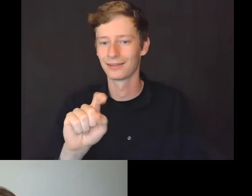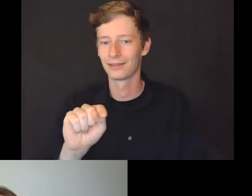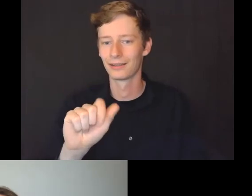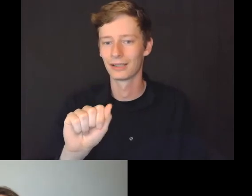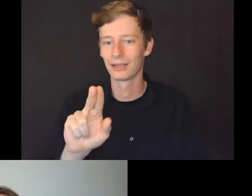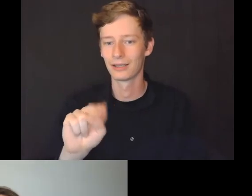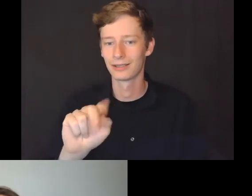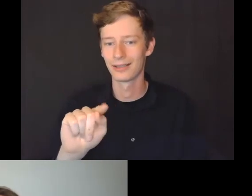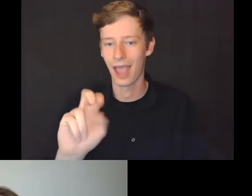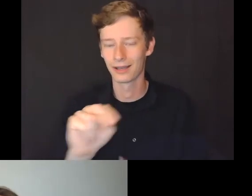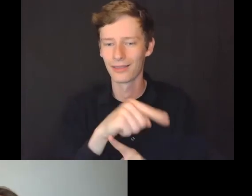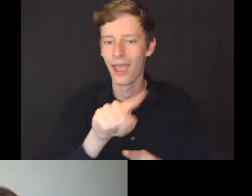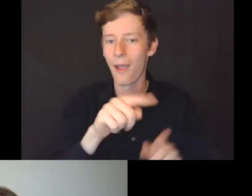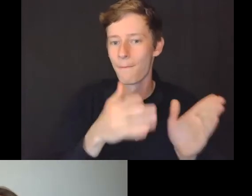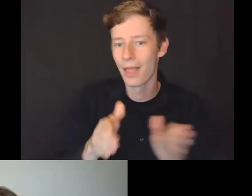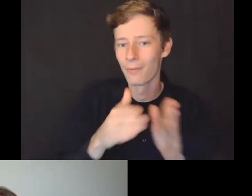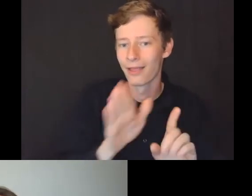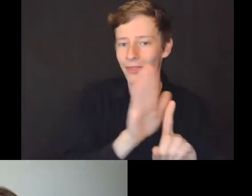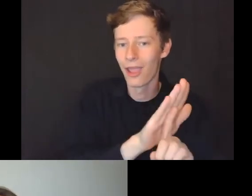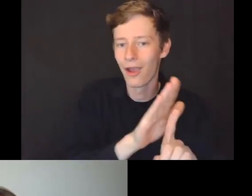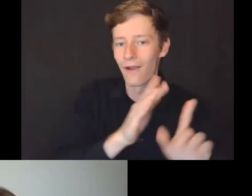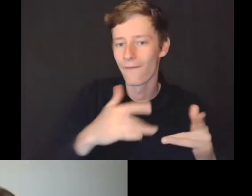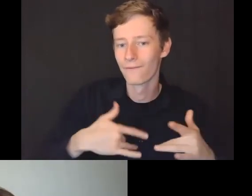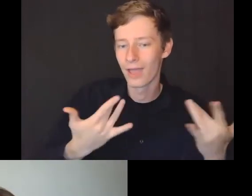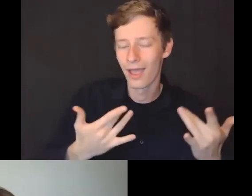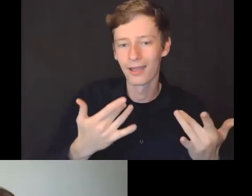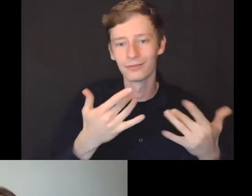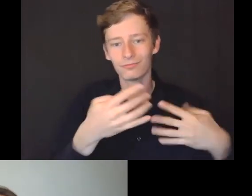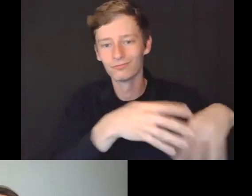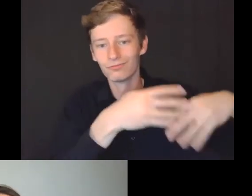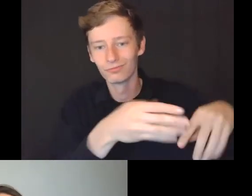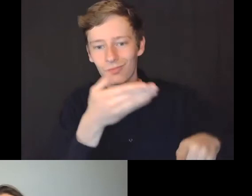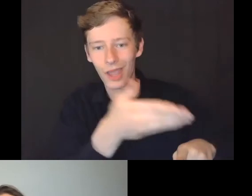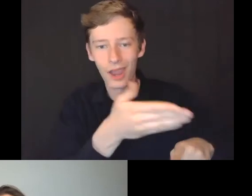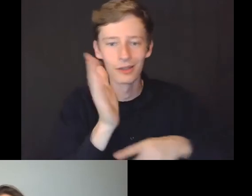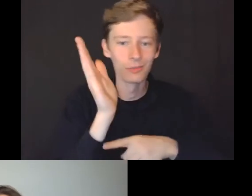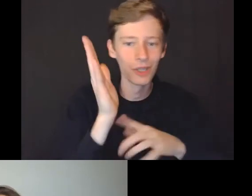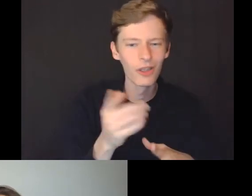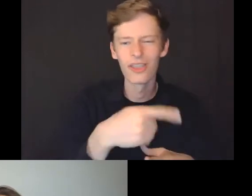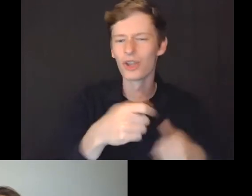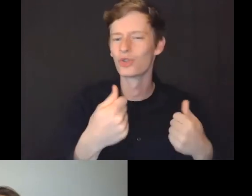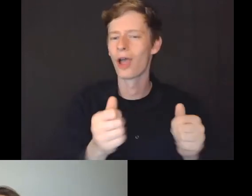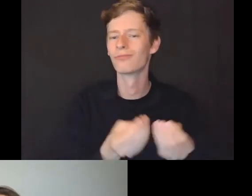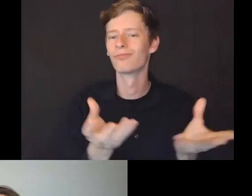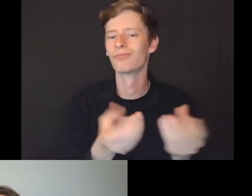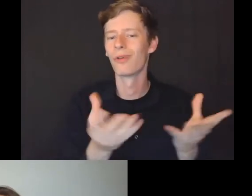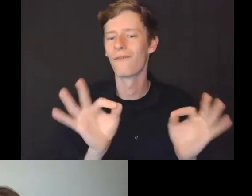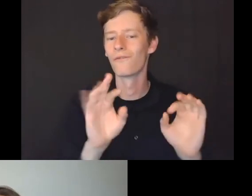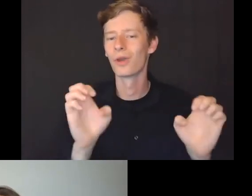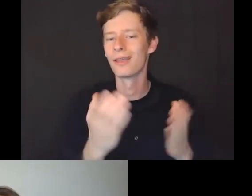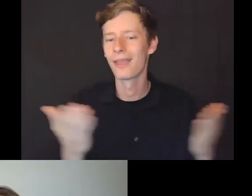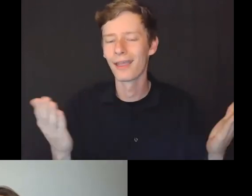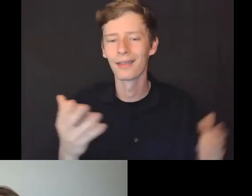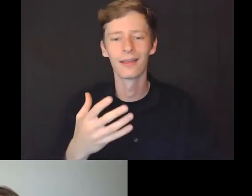some swag and see who can help speak at that event. And I know an event is in the works for